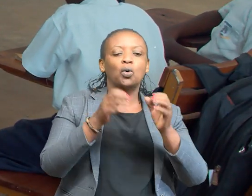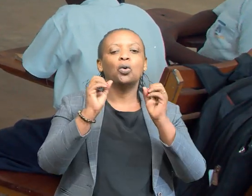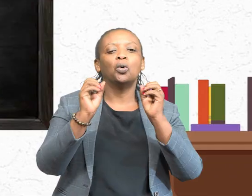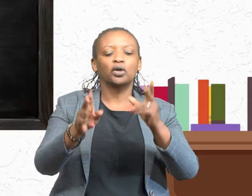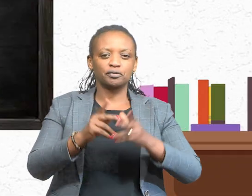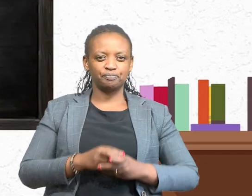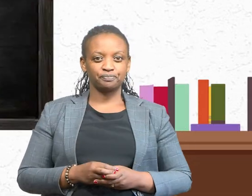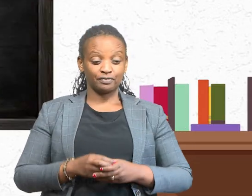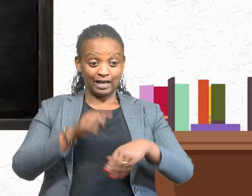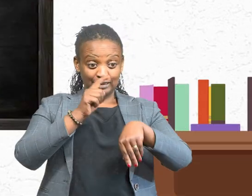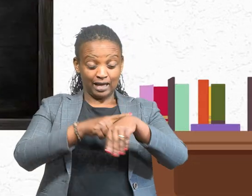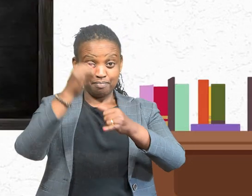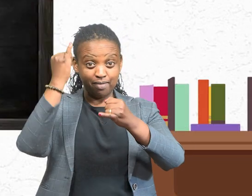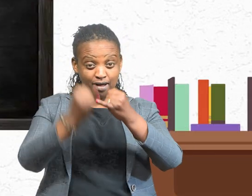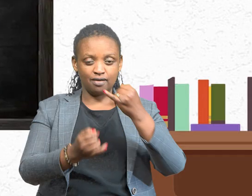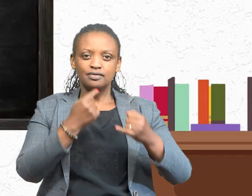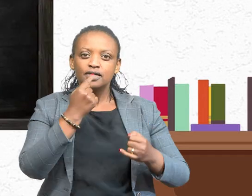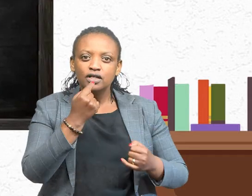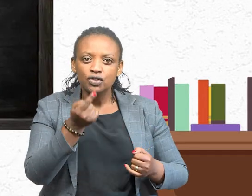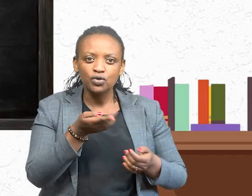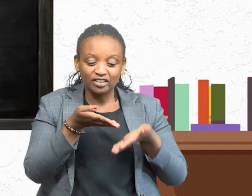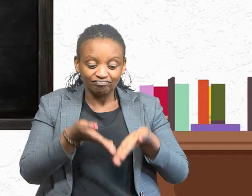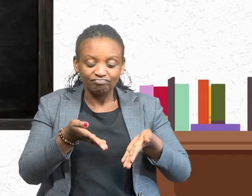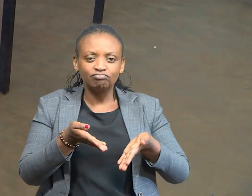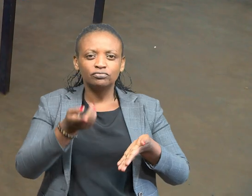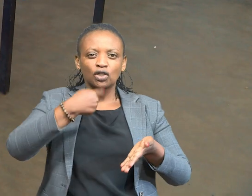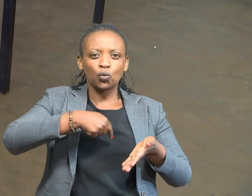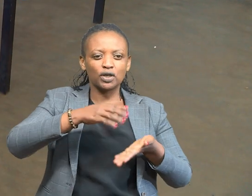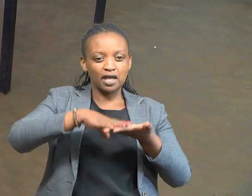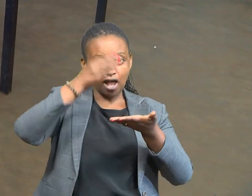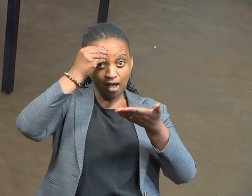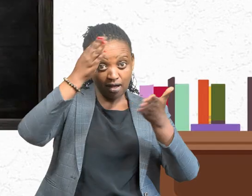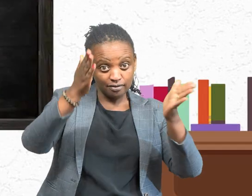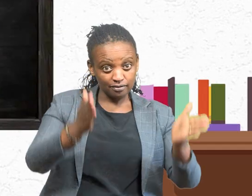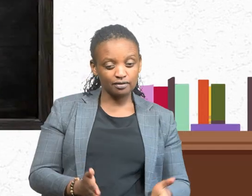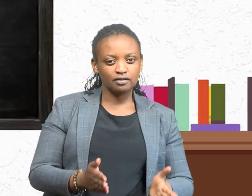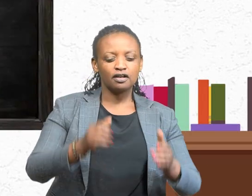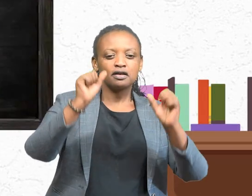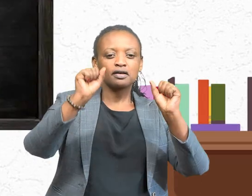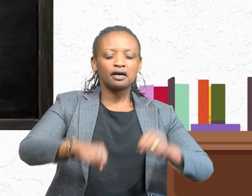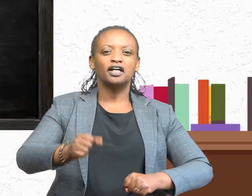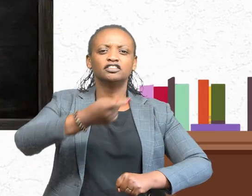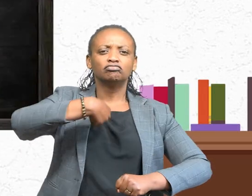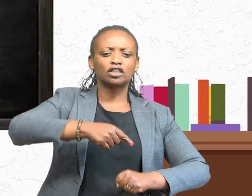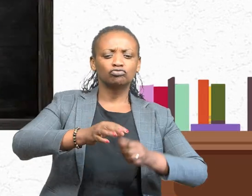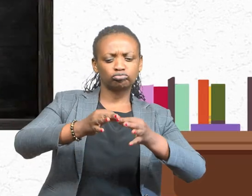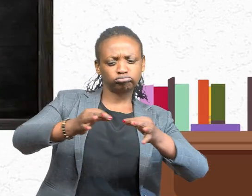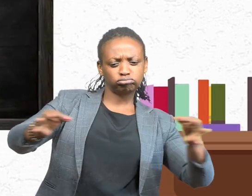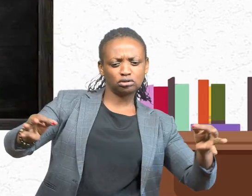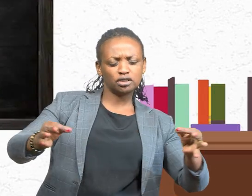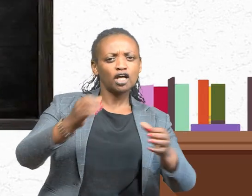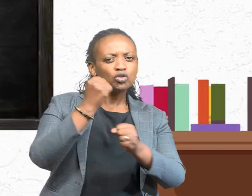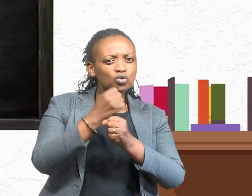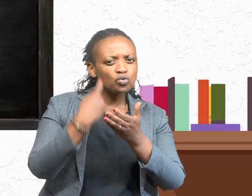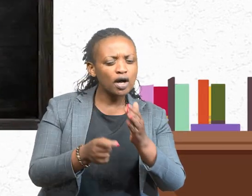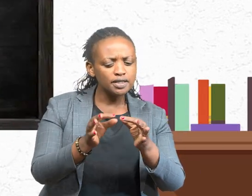Lighter. By the end of this lesson, we learners will be able to measure, to do